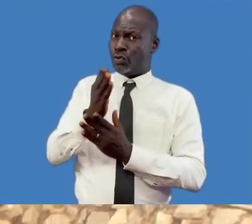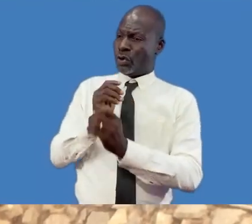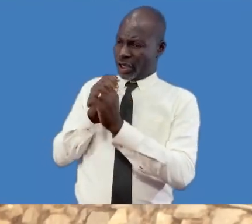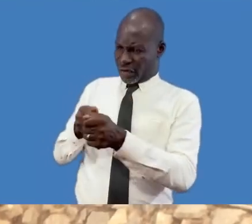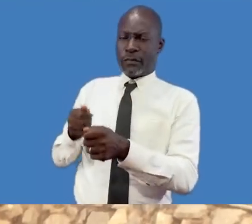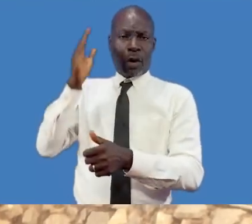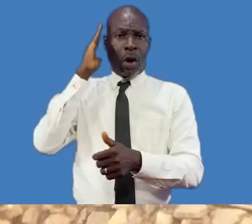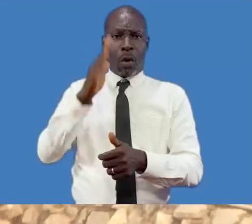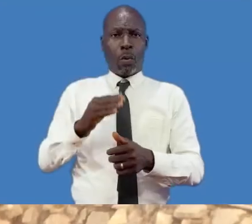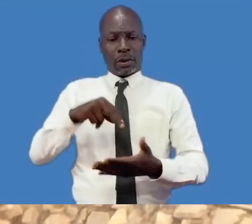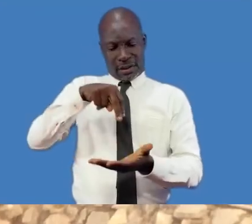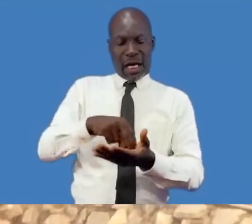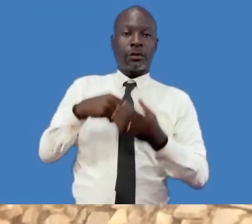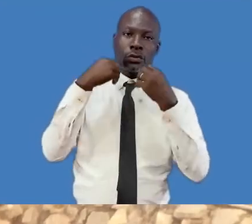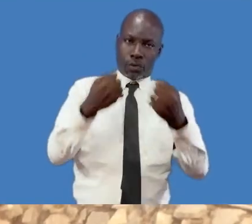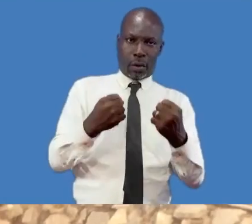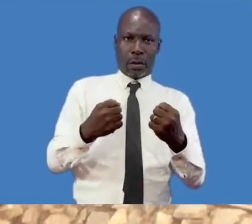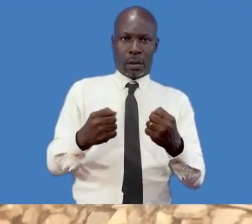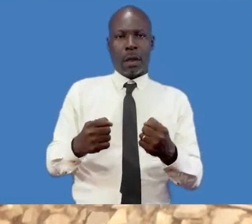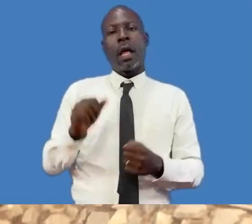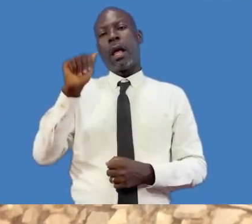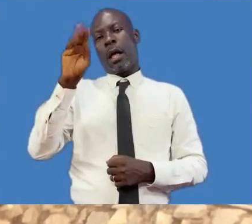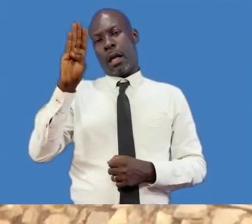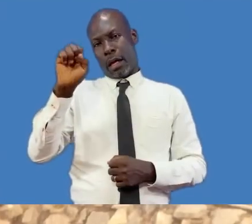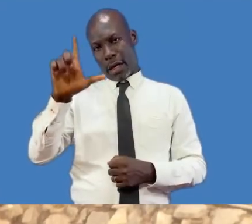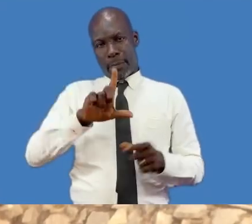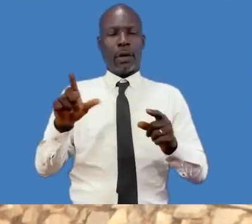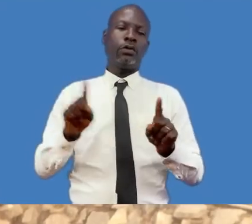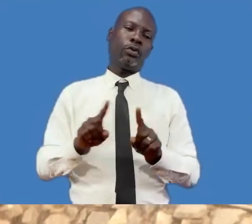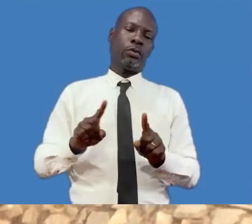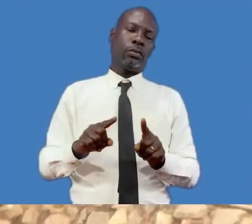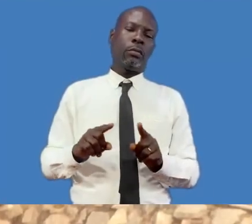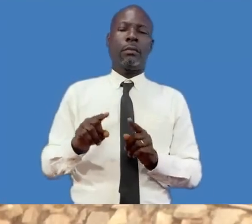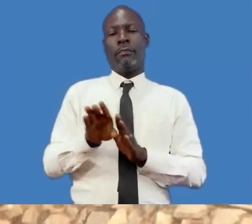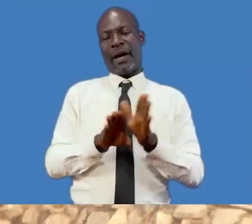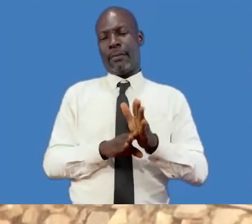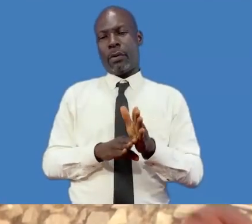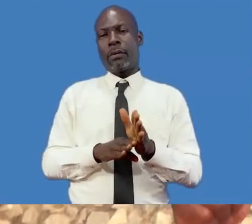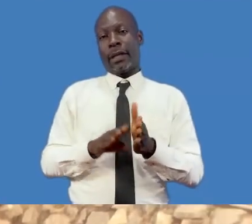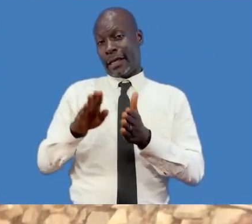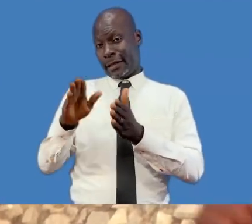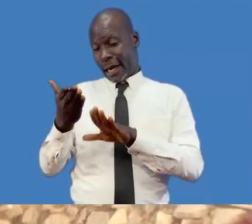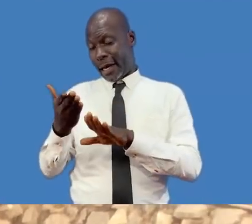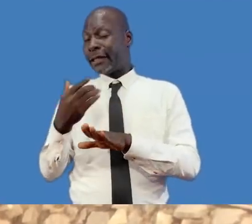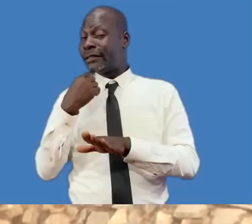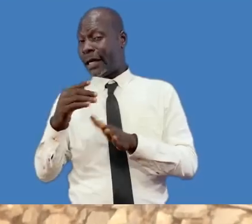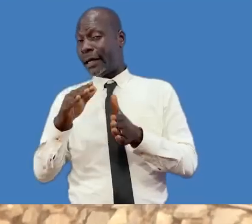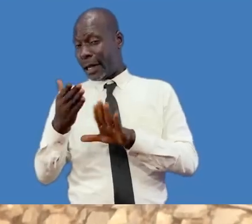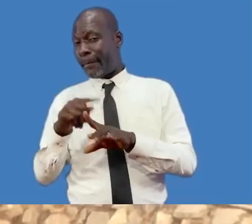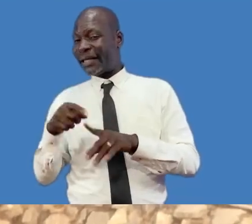so ebe jiu agina ho say ana eba eyoye na bible say wa wudie nanso oda so